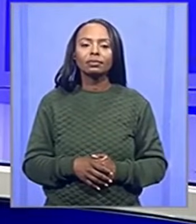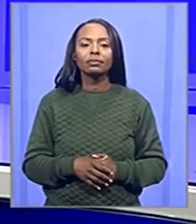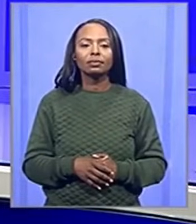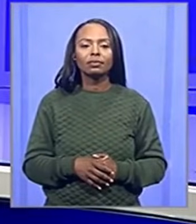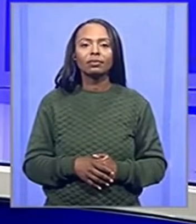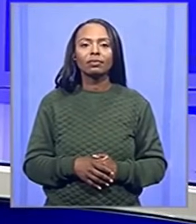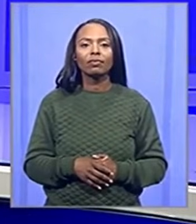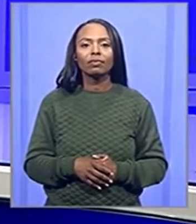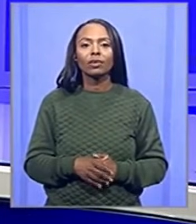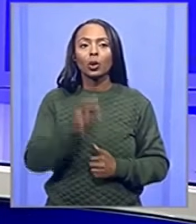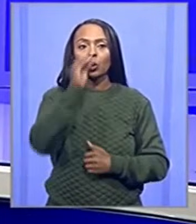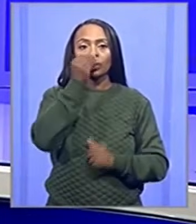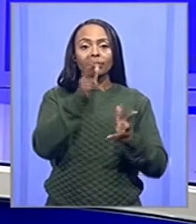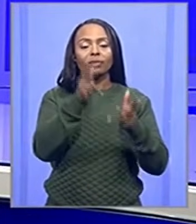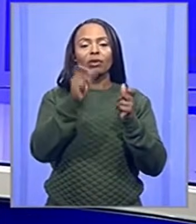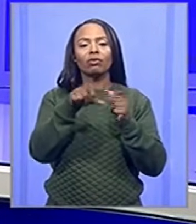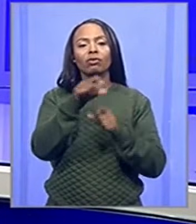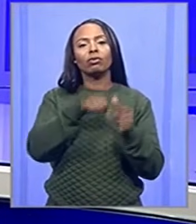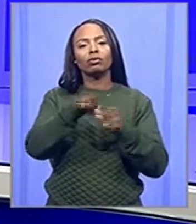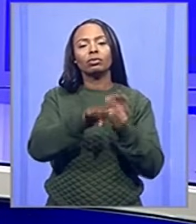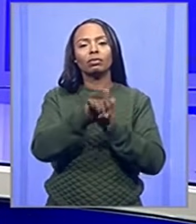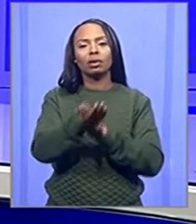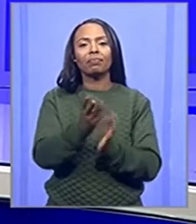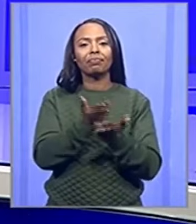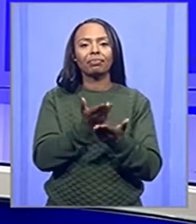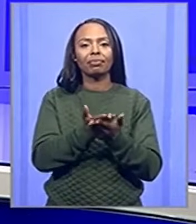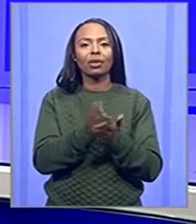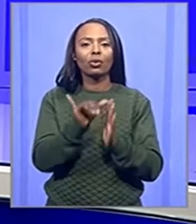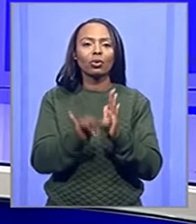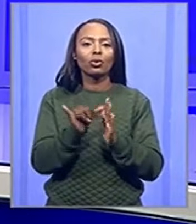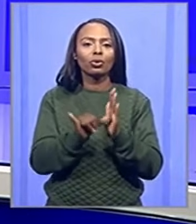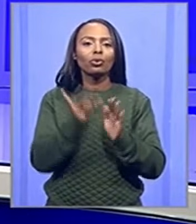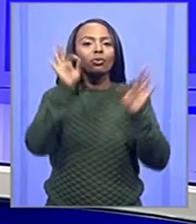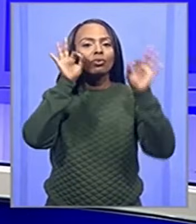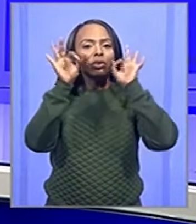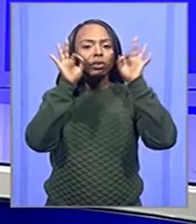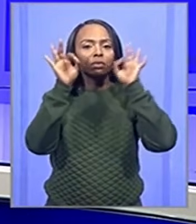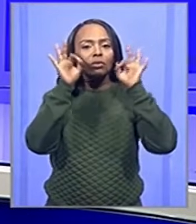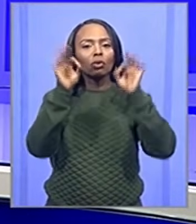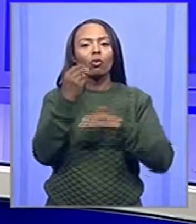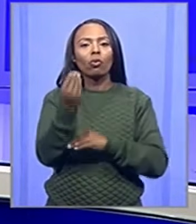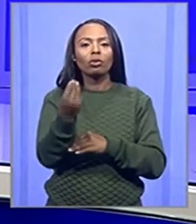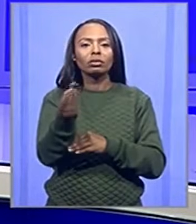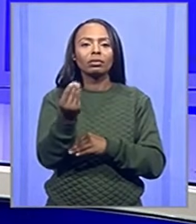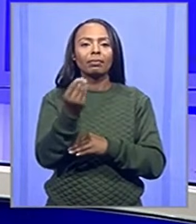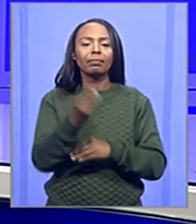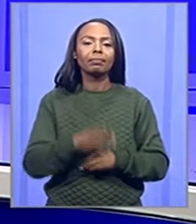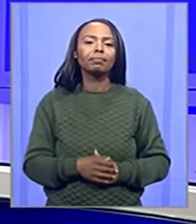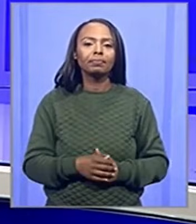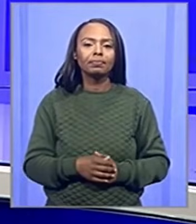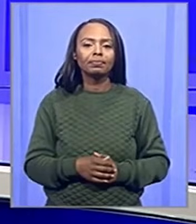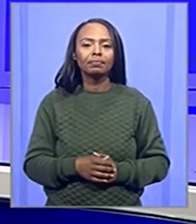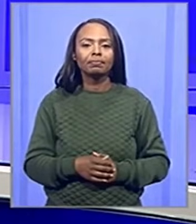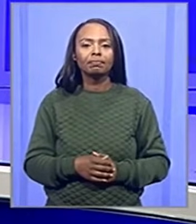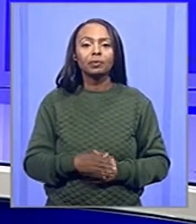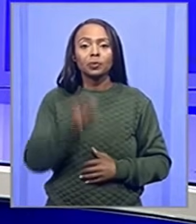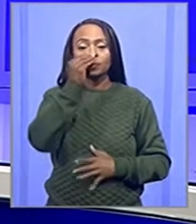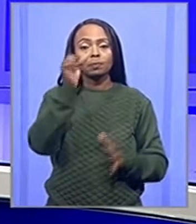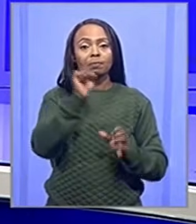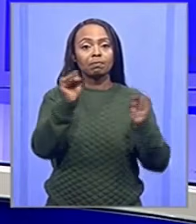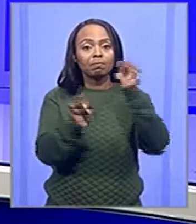Mogaetsho gopola gore dikgang tsa rona di a bona mo mafaratlhatlheng a ditlhaeletsano a jaaka X, YouTube, Facebook le WhatsApp. Di ne di le